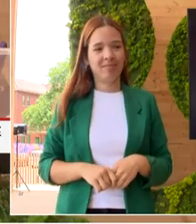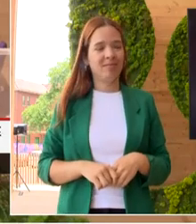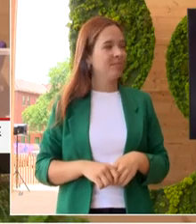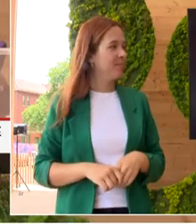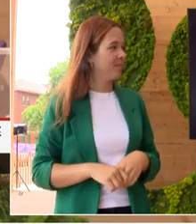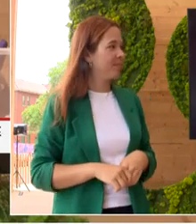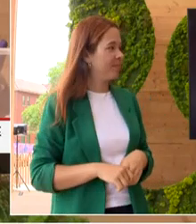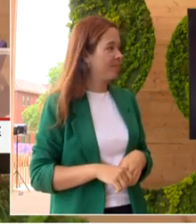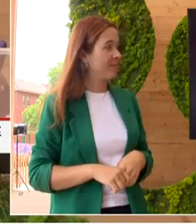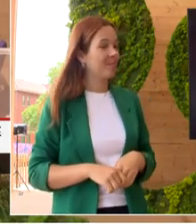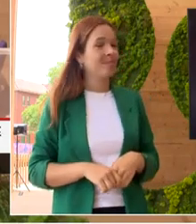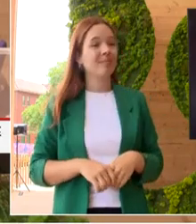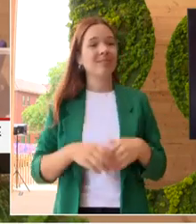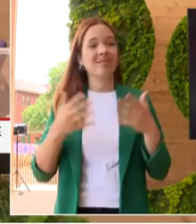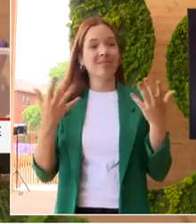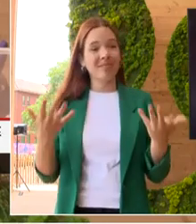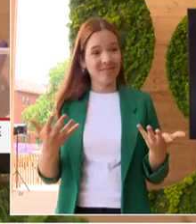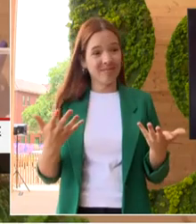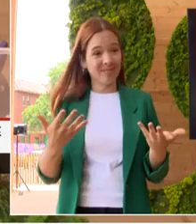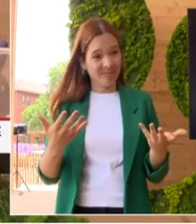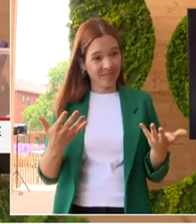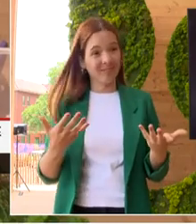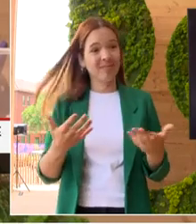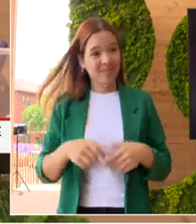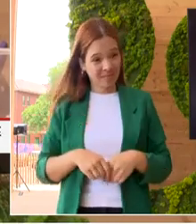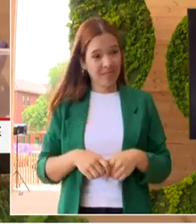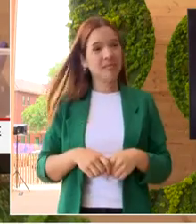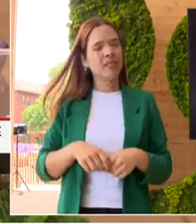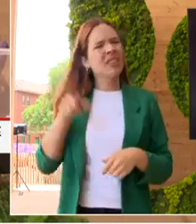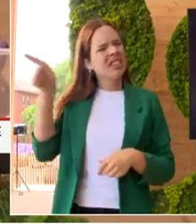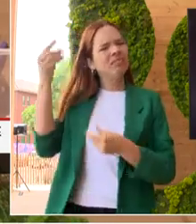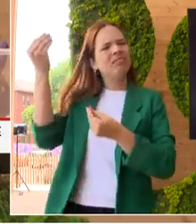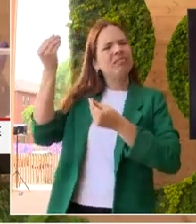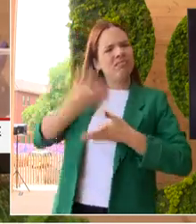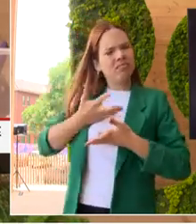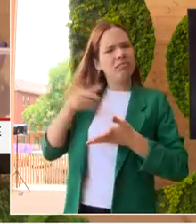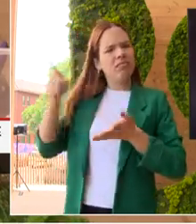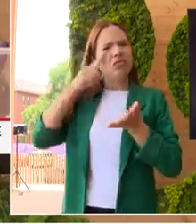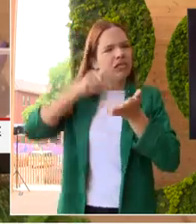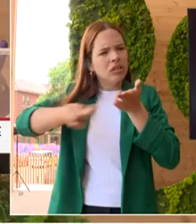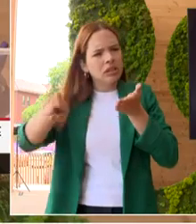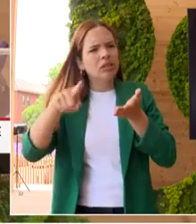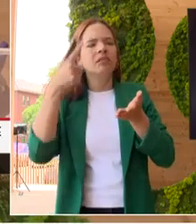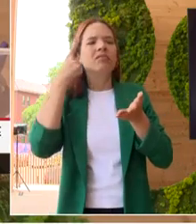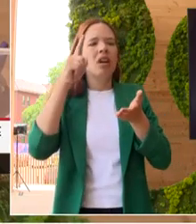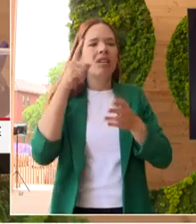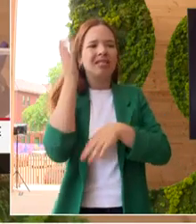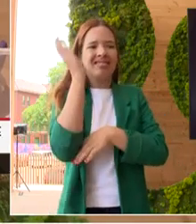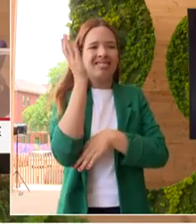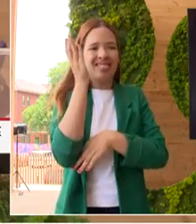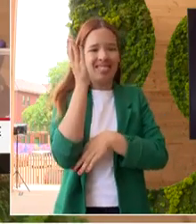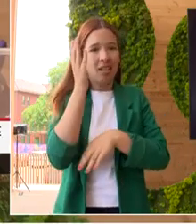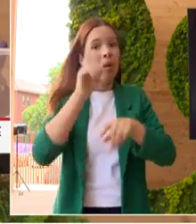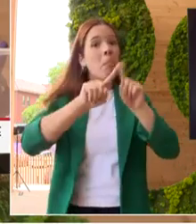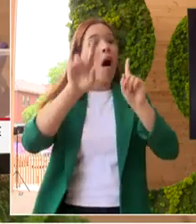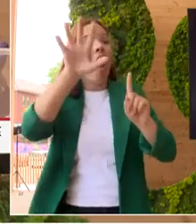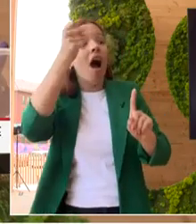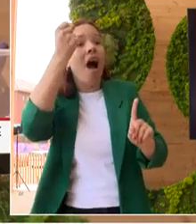Latrina told me she had something written for me. I haven't seen it yet,